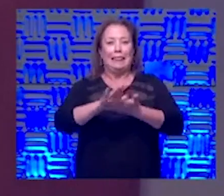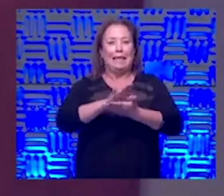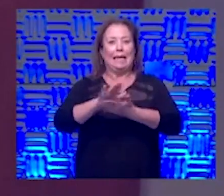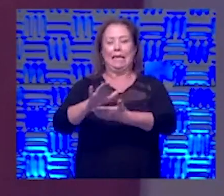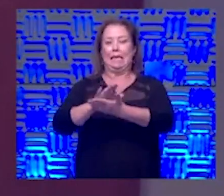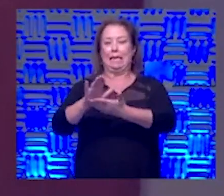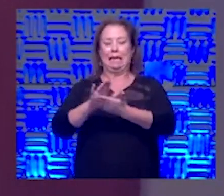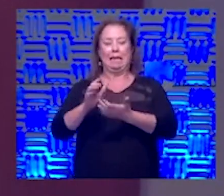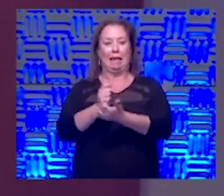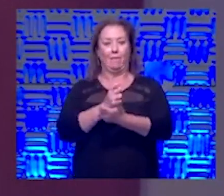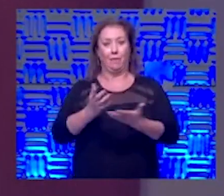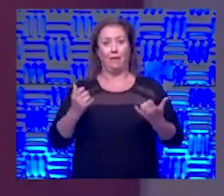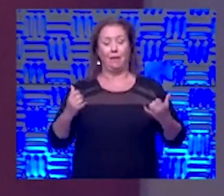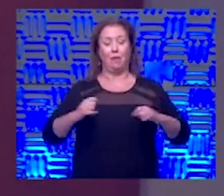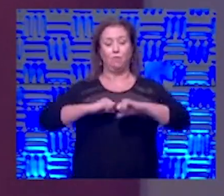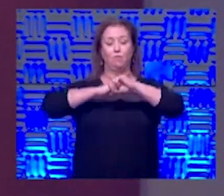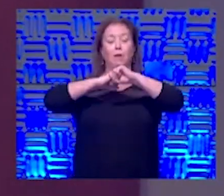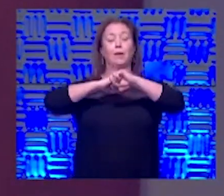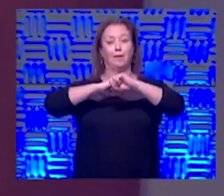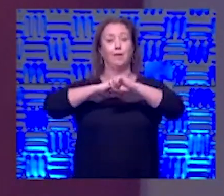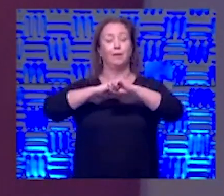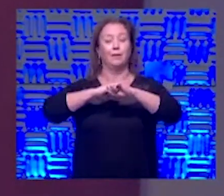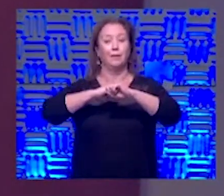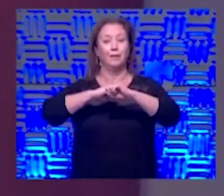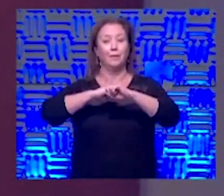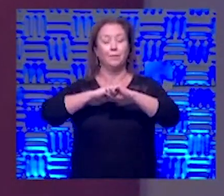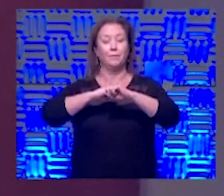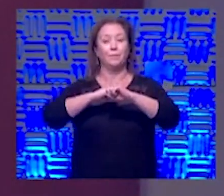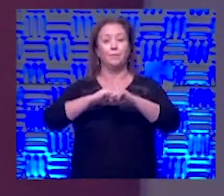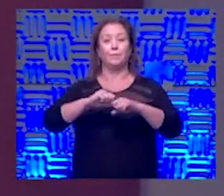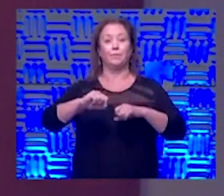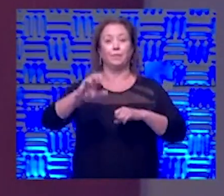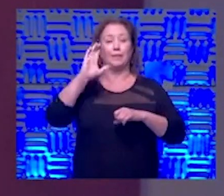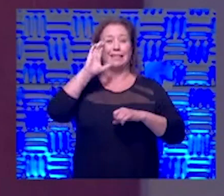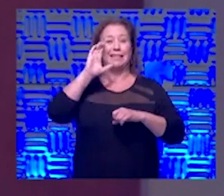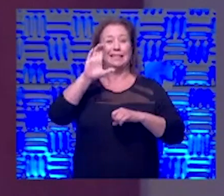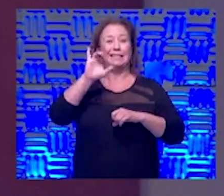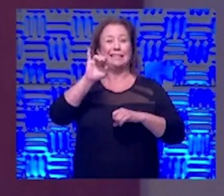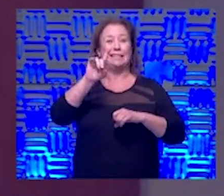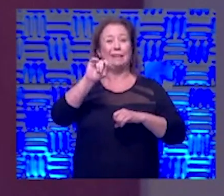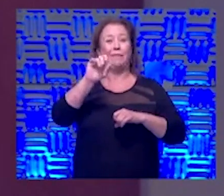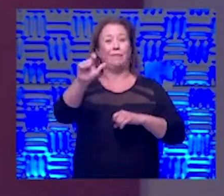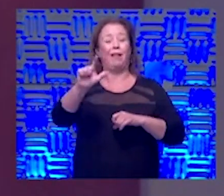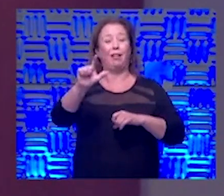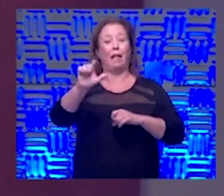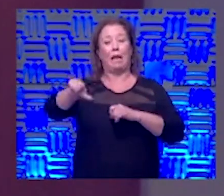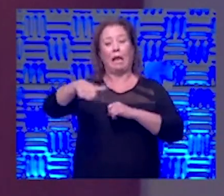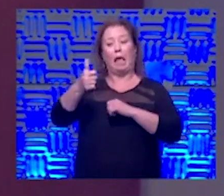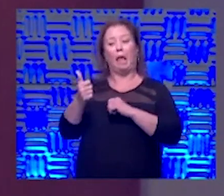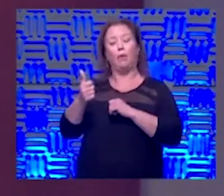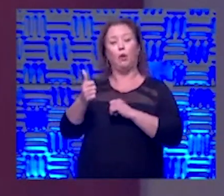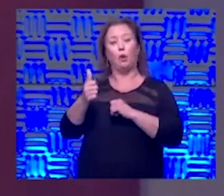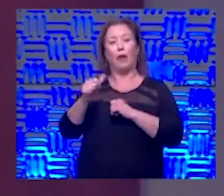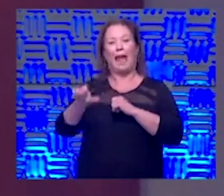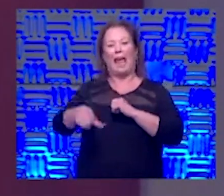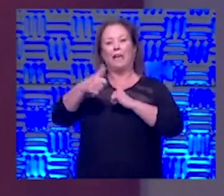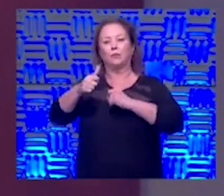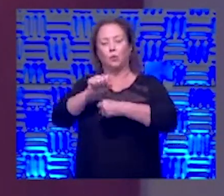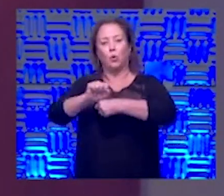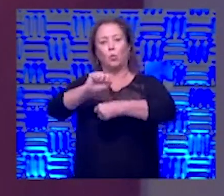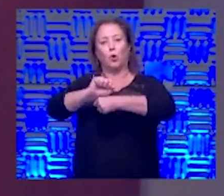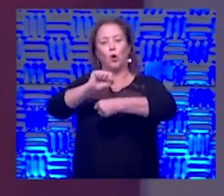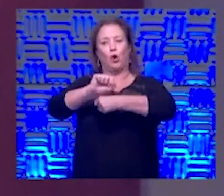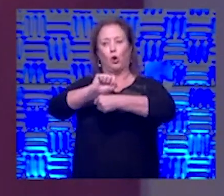cleanliness and prevention, even things that like C. difficile and others with all the extra hygienes that's